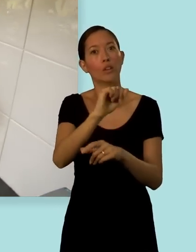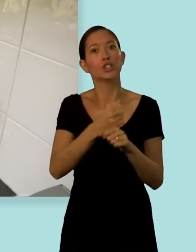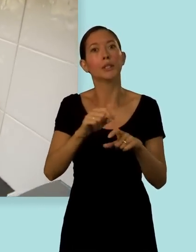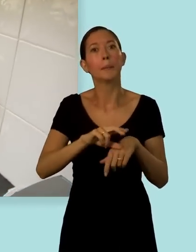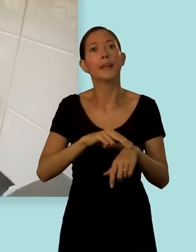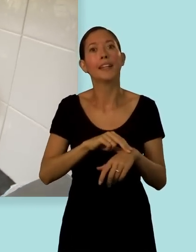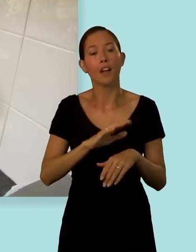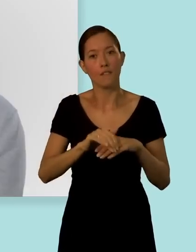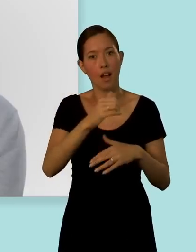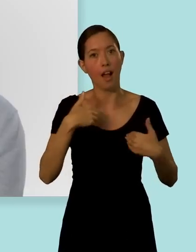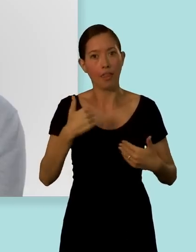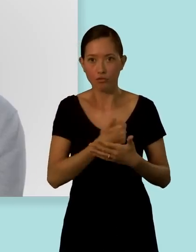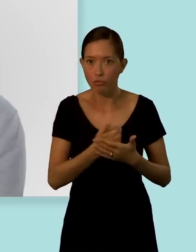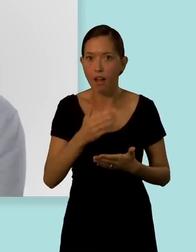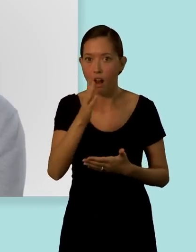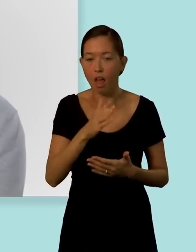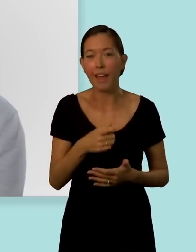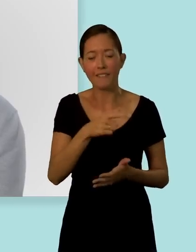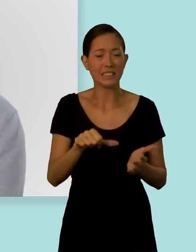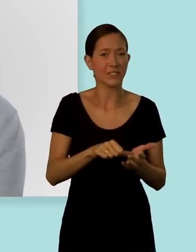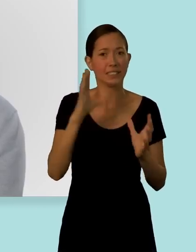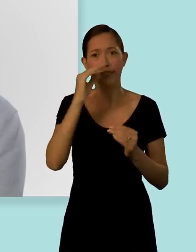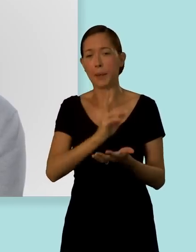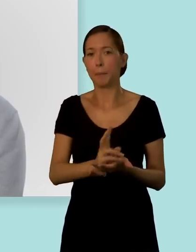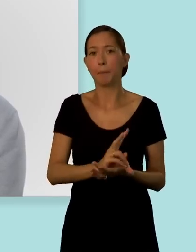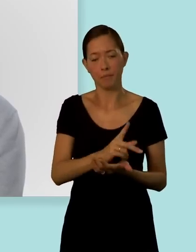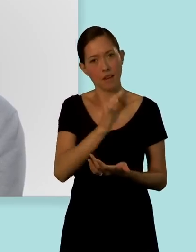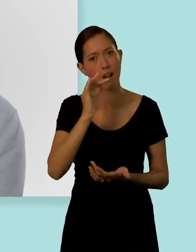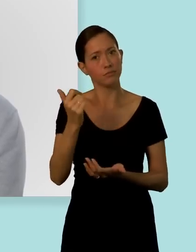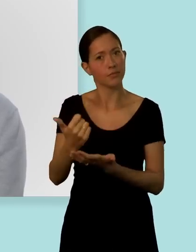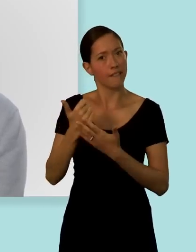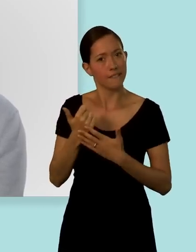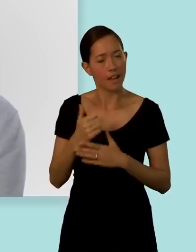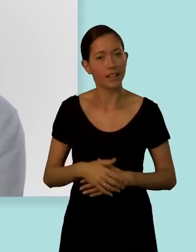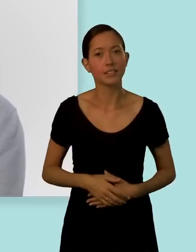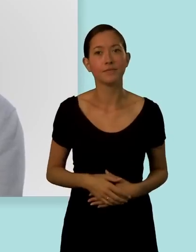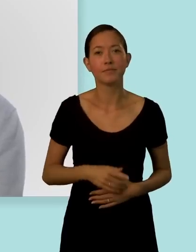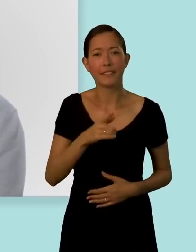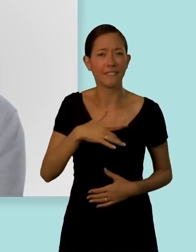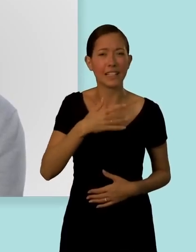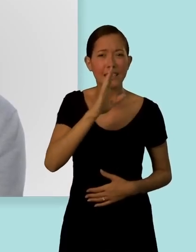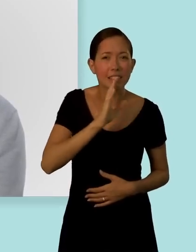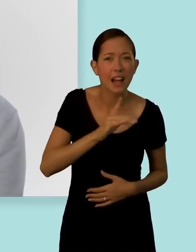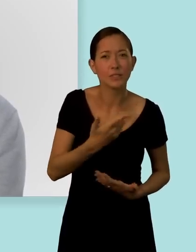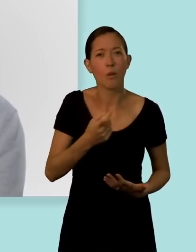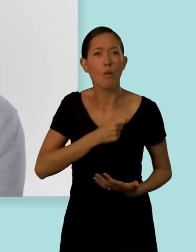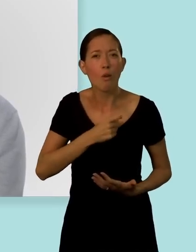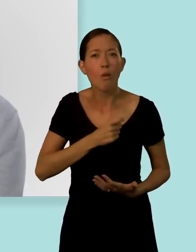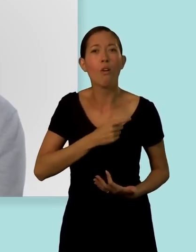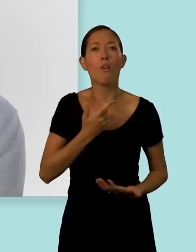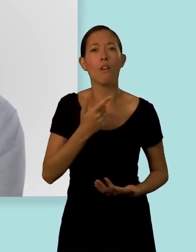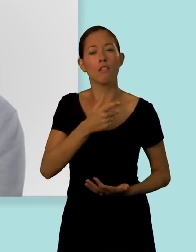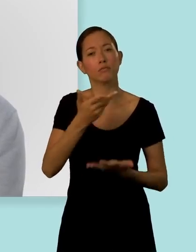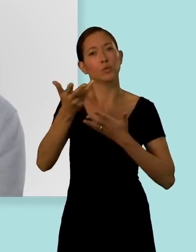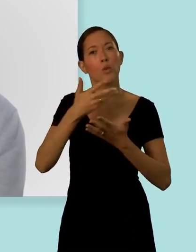for a walk can help. Make sure you see your GP about your own health on a regular basis. If you're having problems sleeping, ask